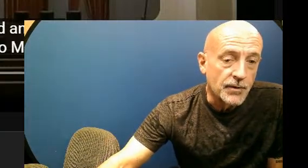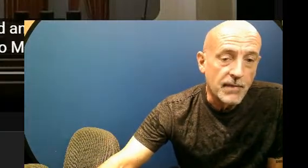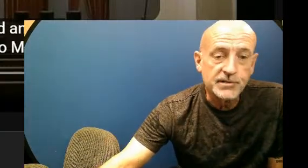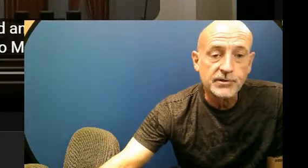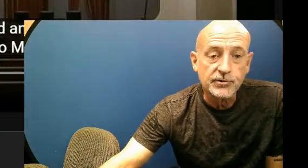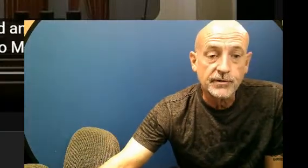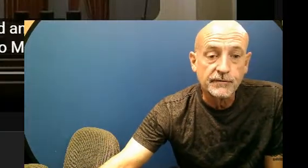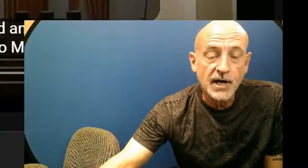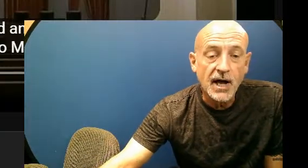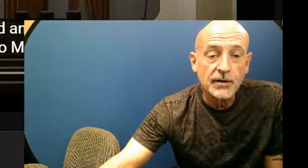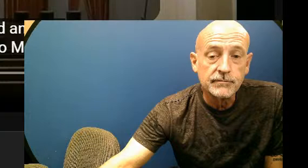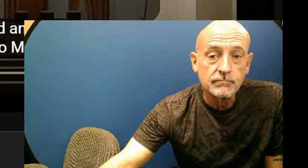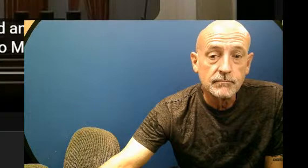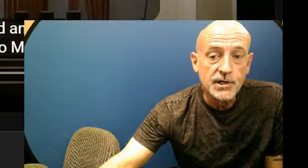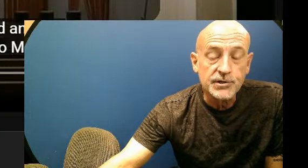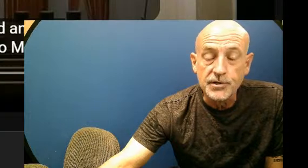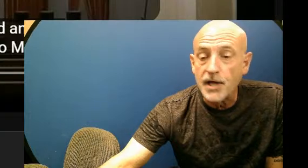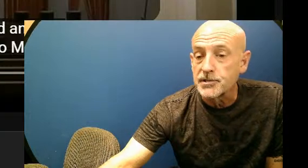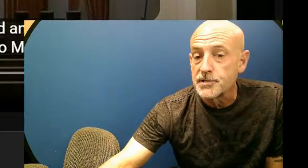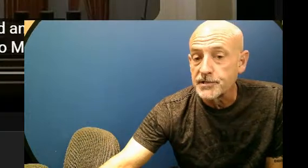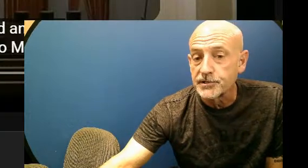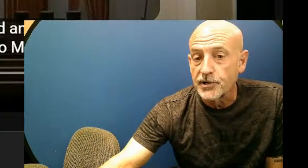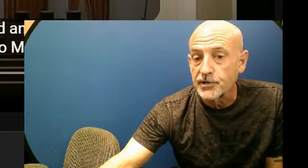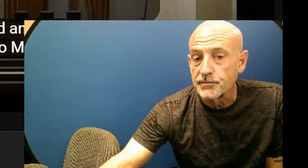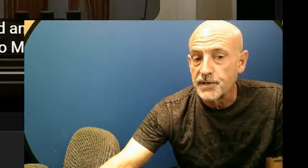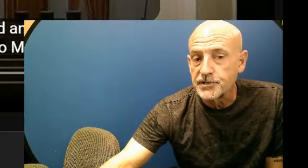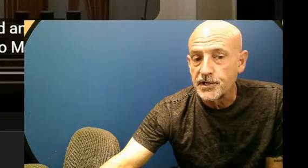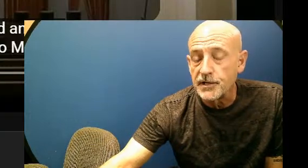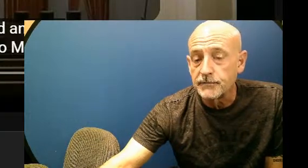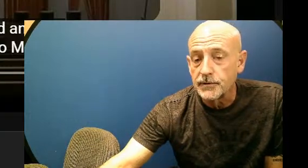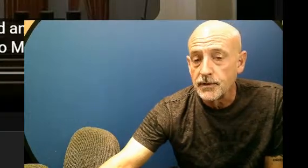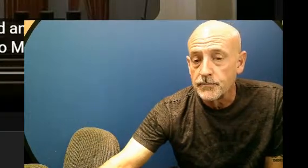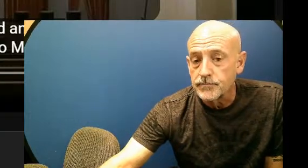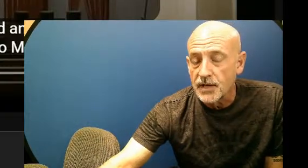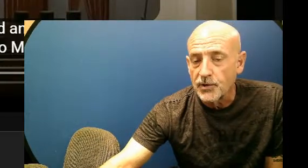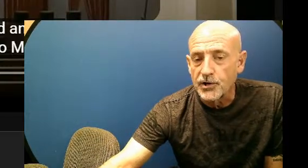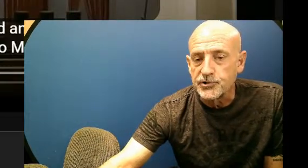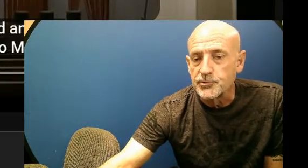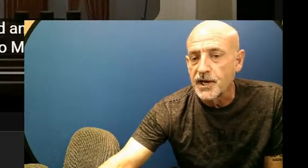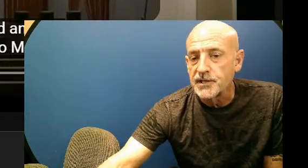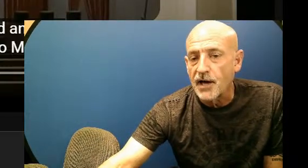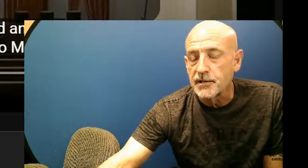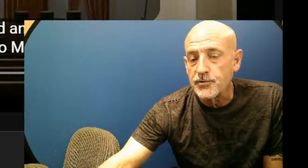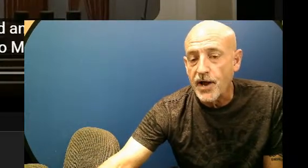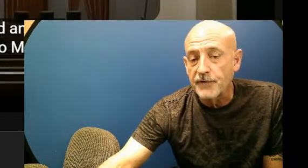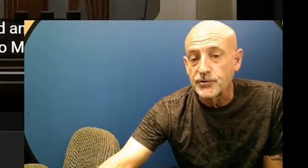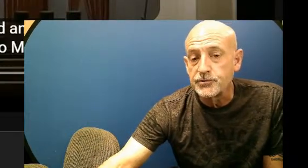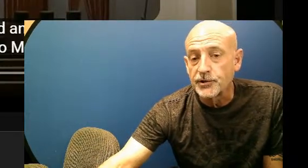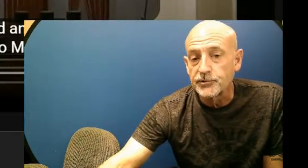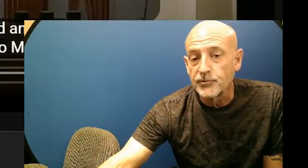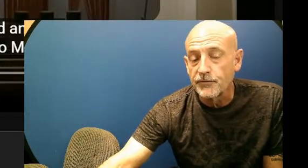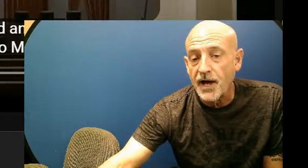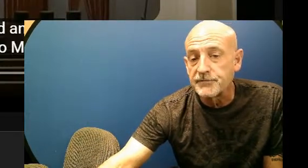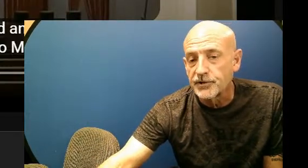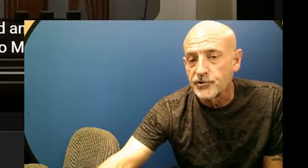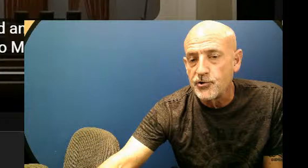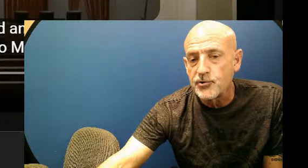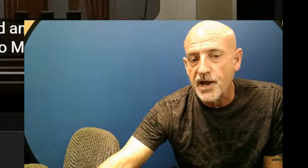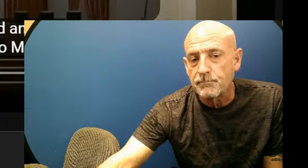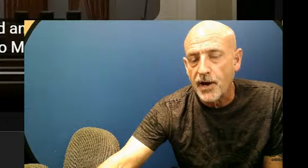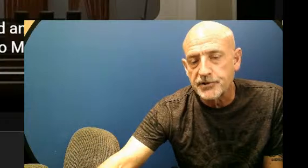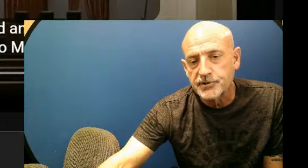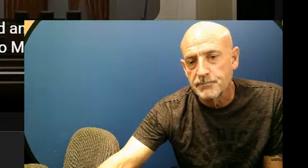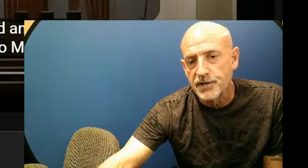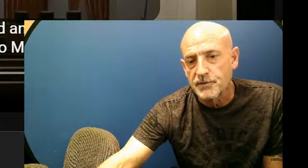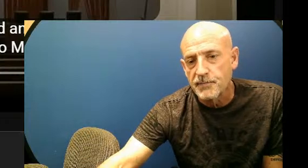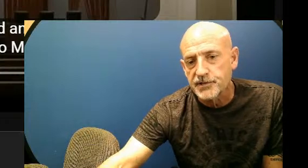So the best interest of the child is not necessary to be achieved, because you cannot, if you have 2 children or 5 children, you